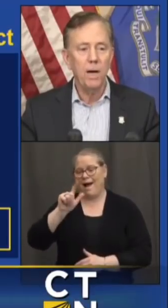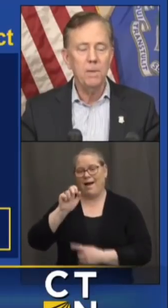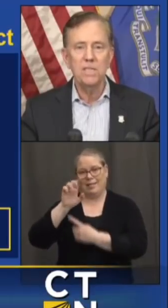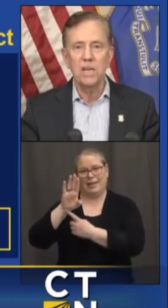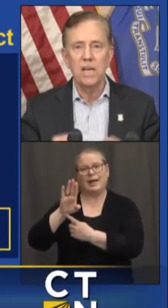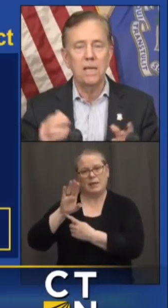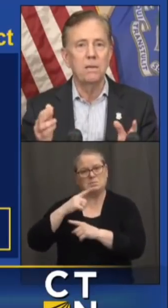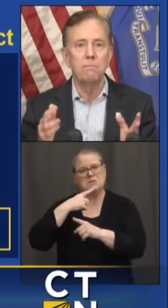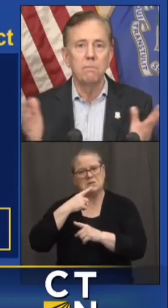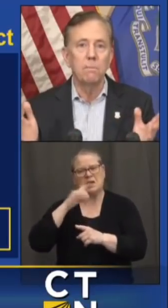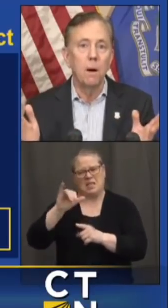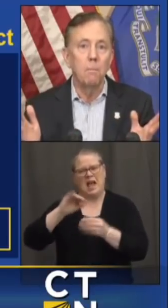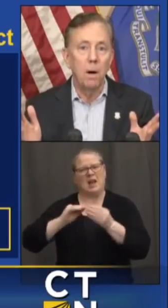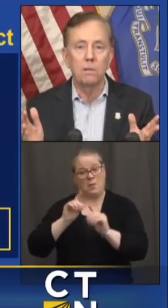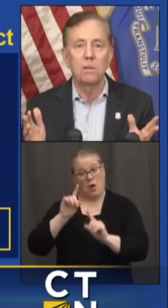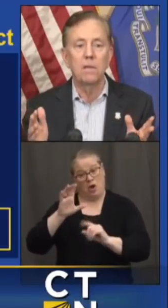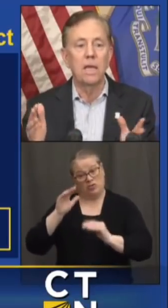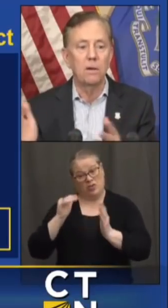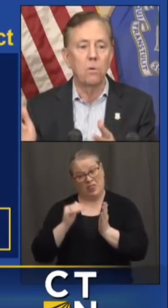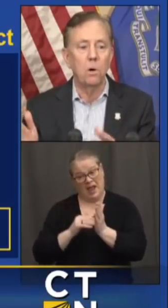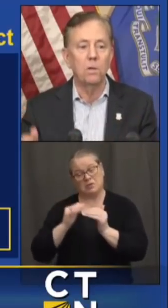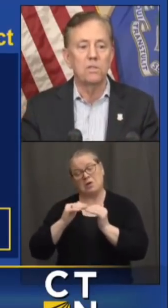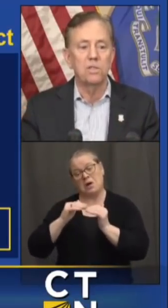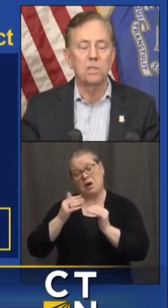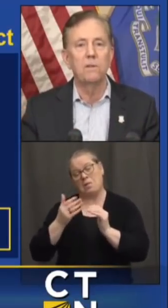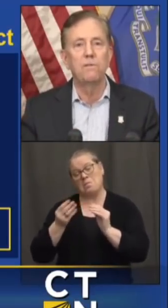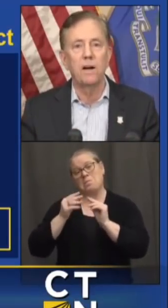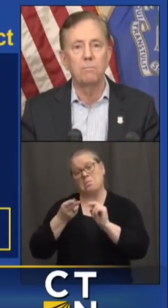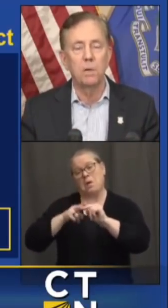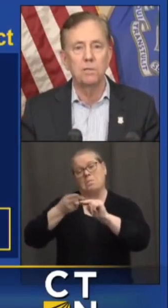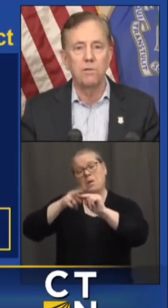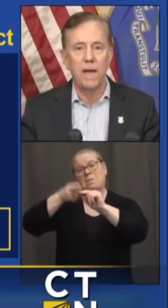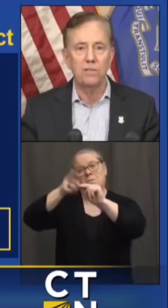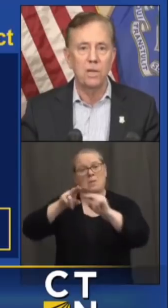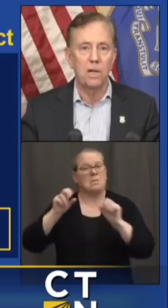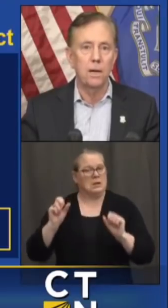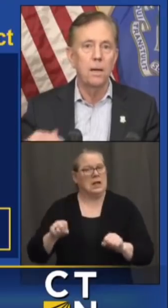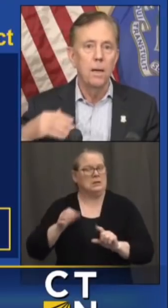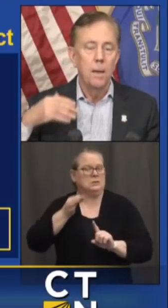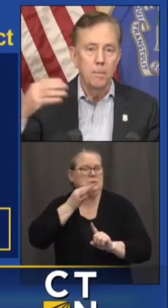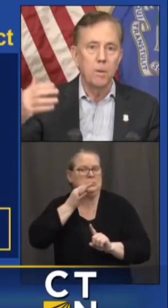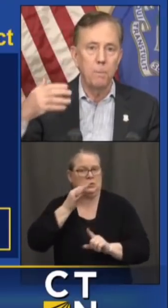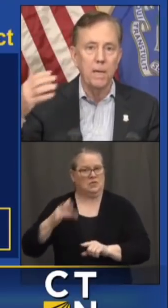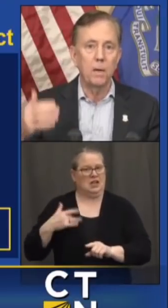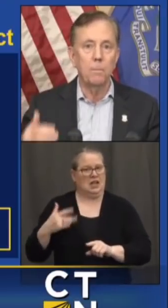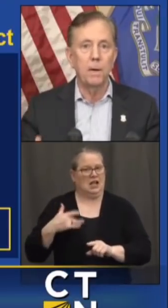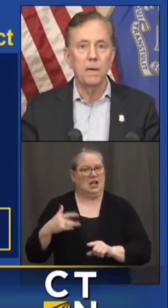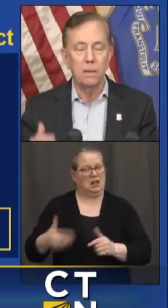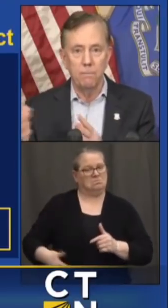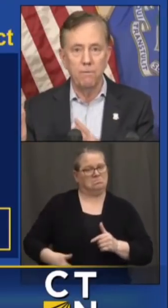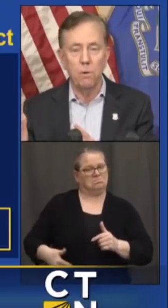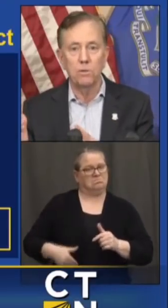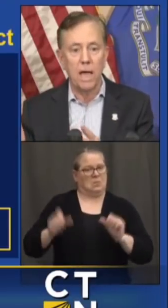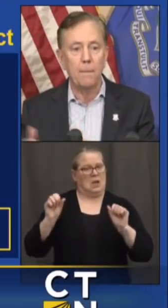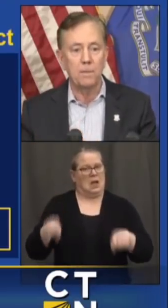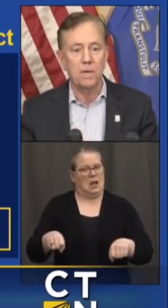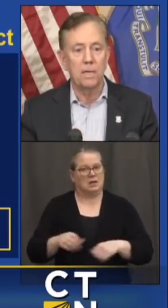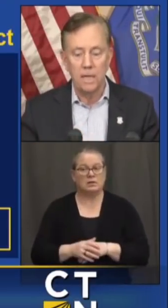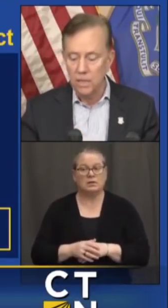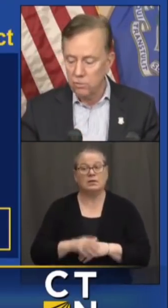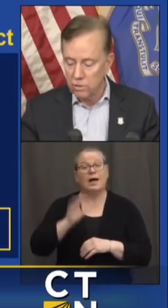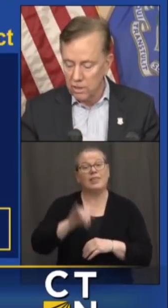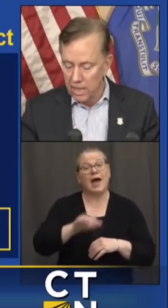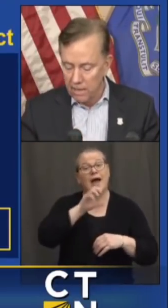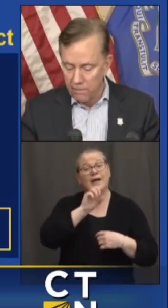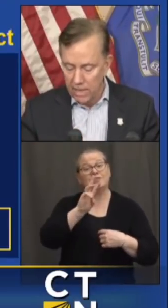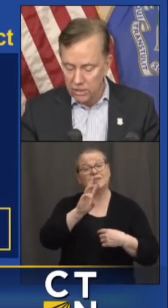will probably take a month to get all the 65 plus vaccinated, depending upon folks' appetite